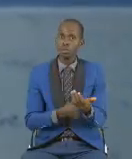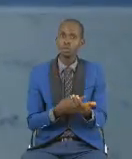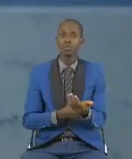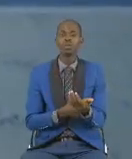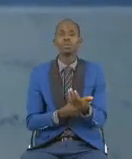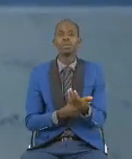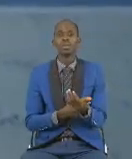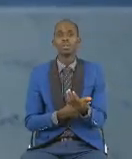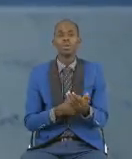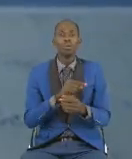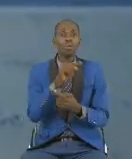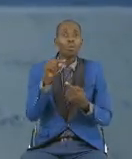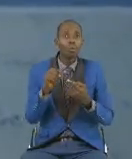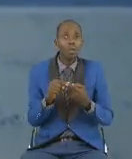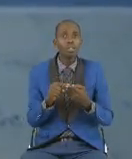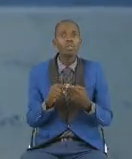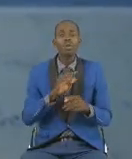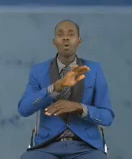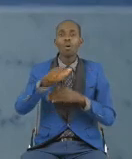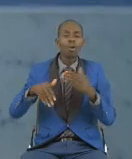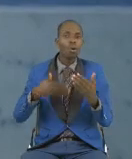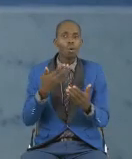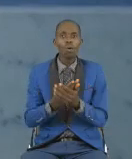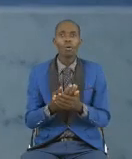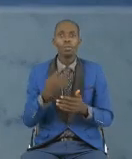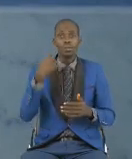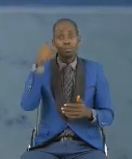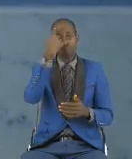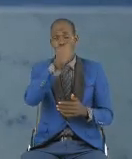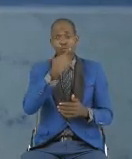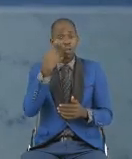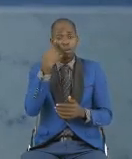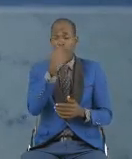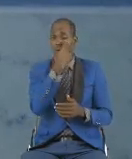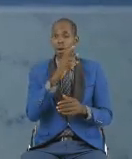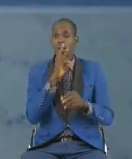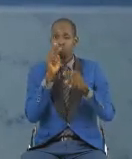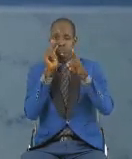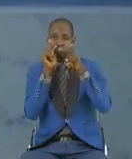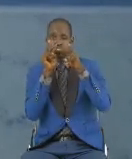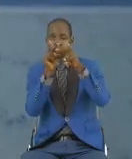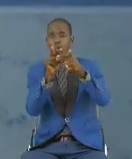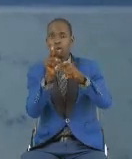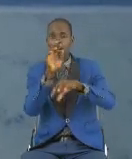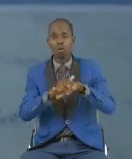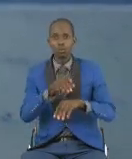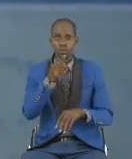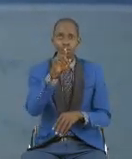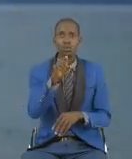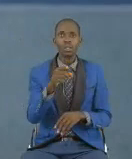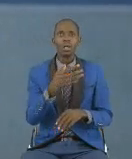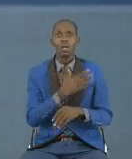gospel when all eyes are on you, all their faces are turned towards you, and they